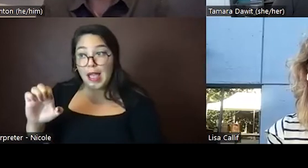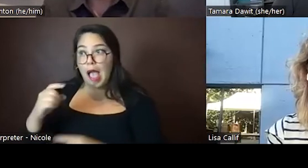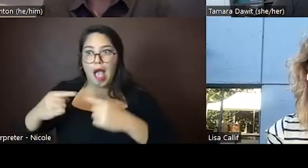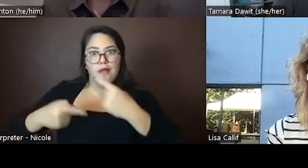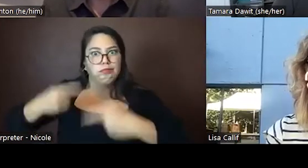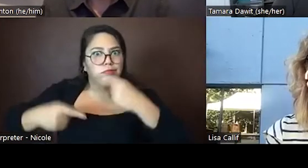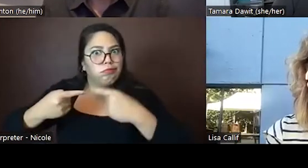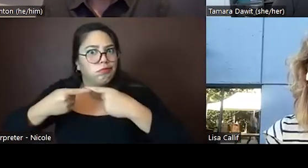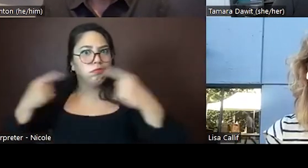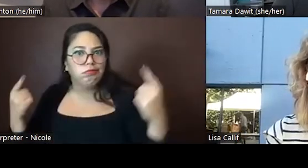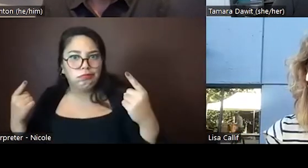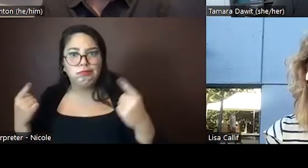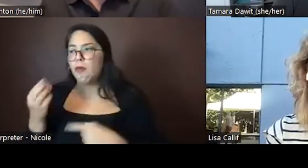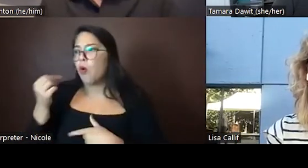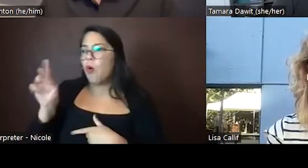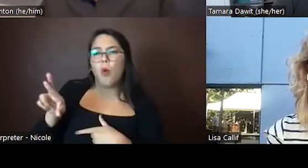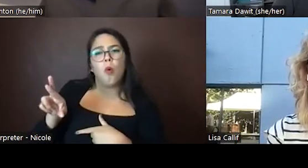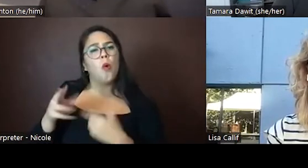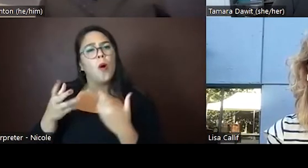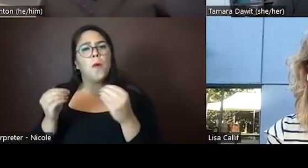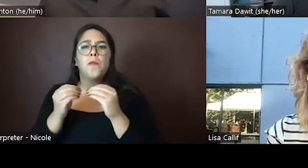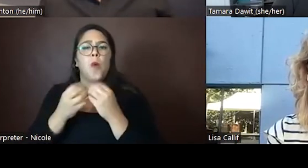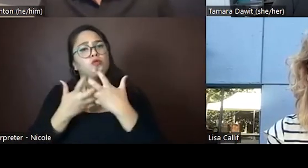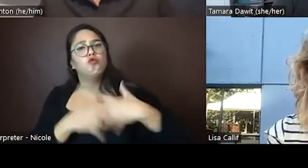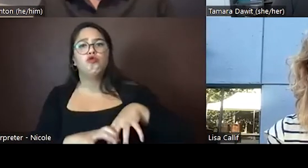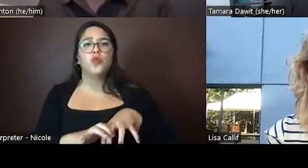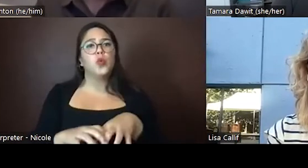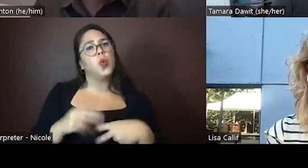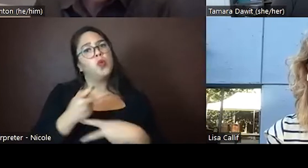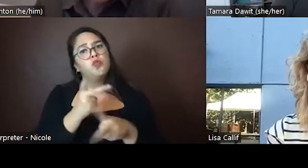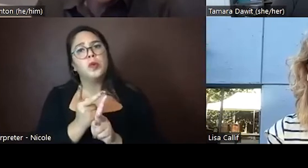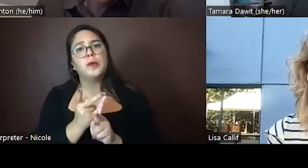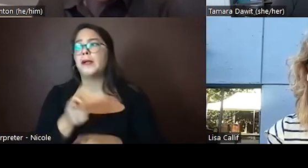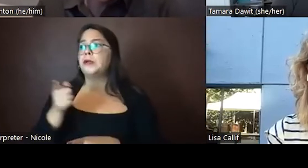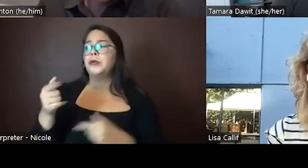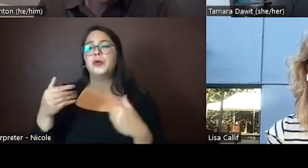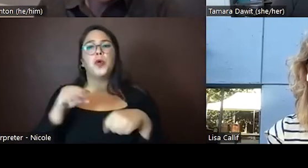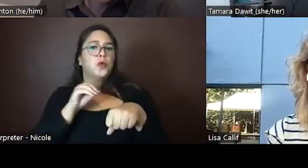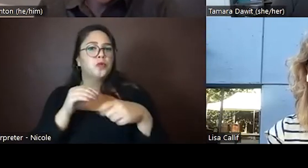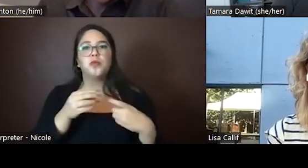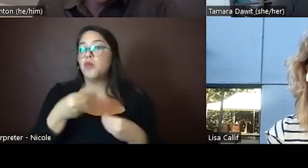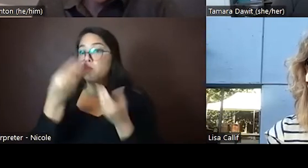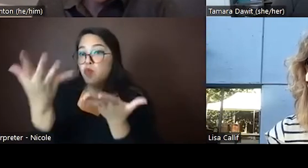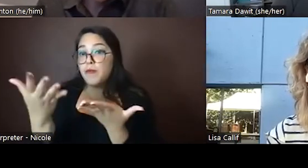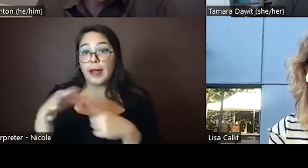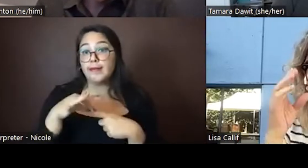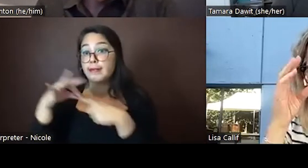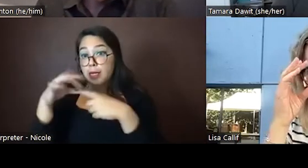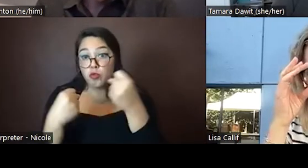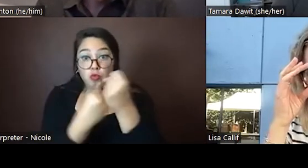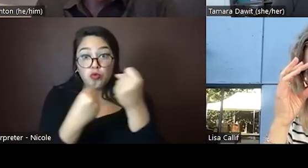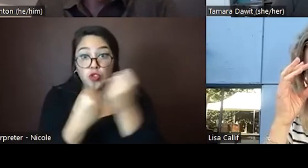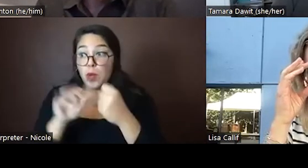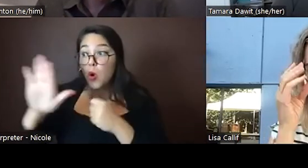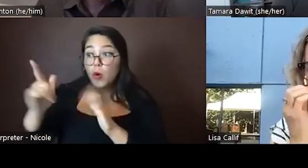smooth productions that you are like specialized in, like helping them through in their legal journey. What would you